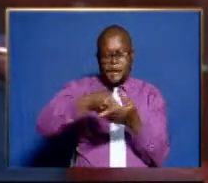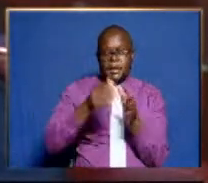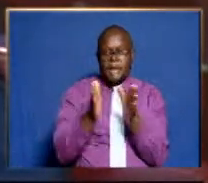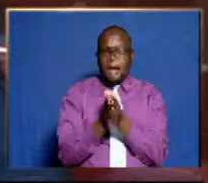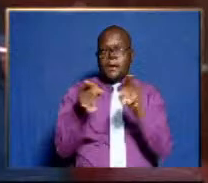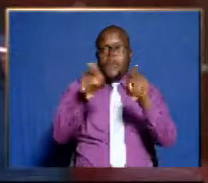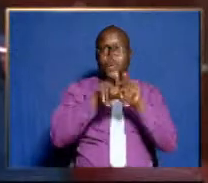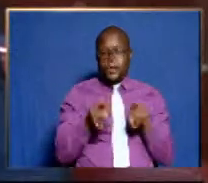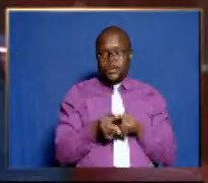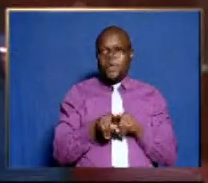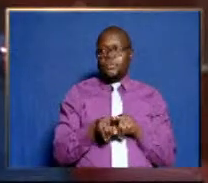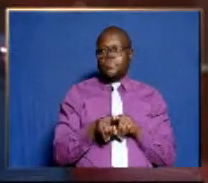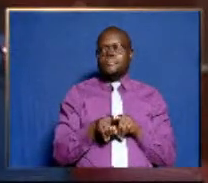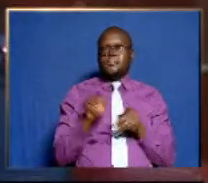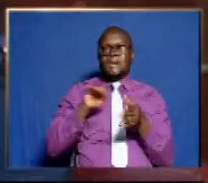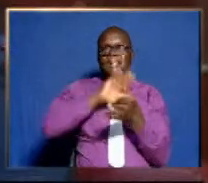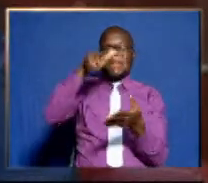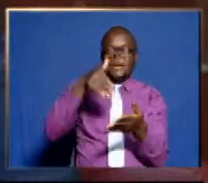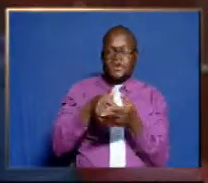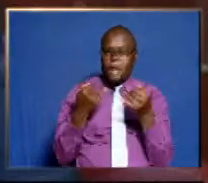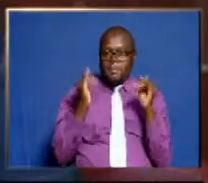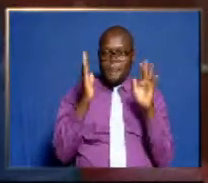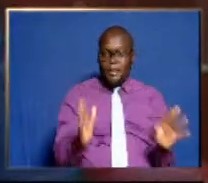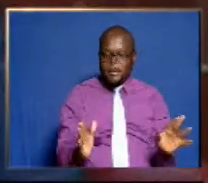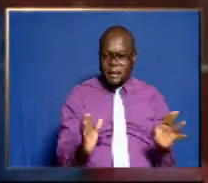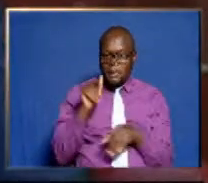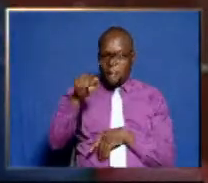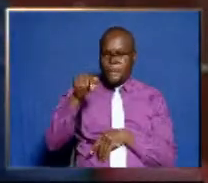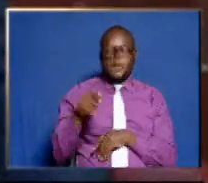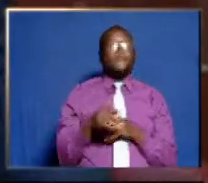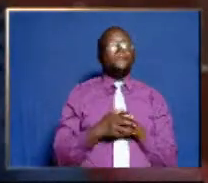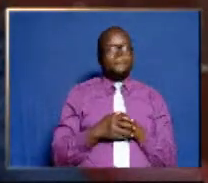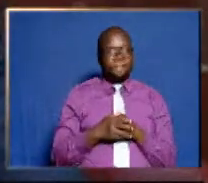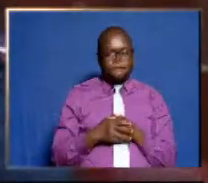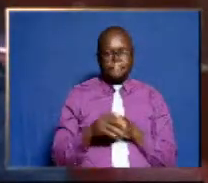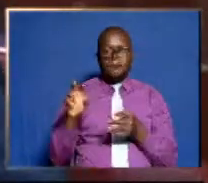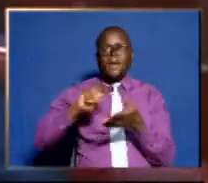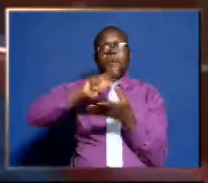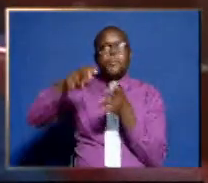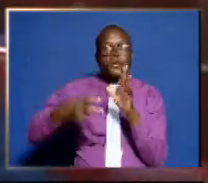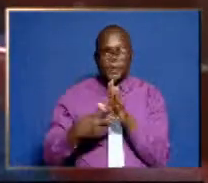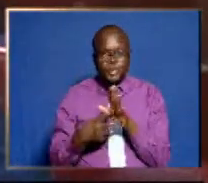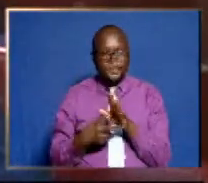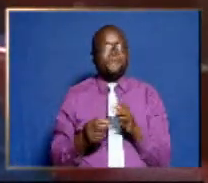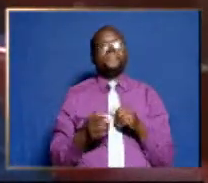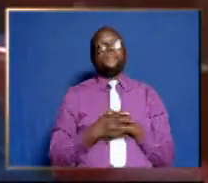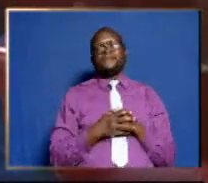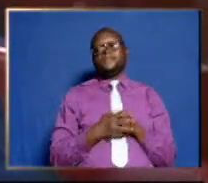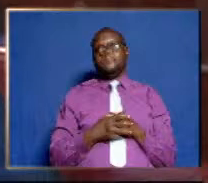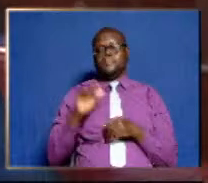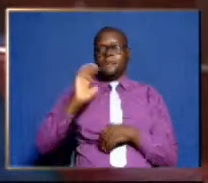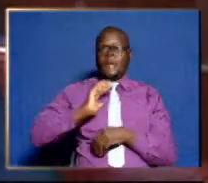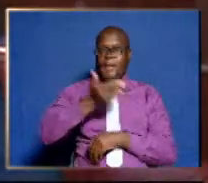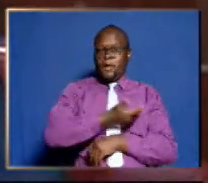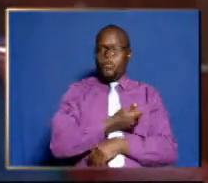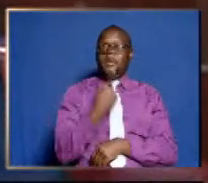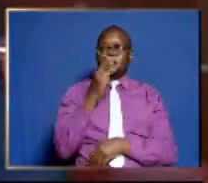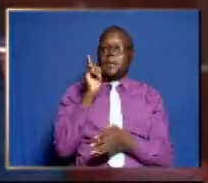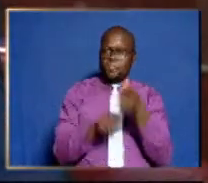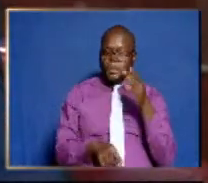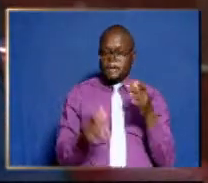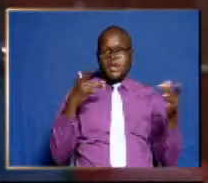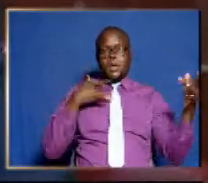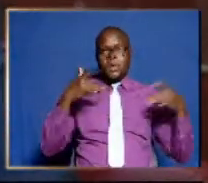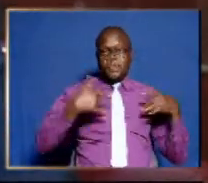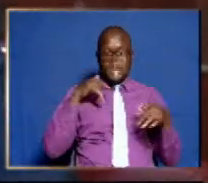also being a sectoral implementer of these infrastructural projects, Mr. Speaker. The committee notes with